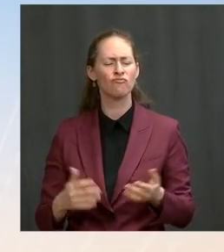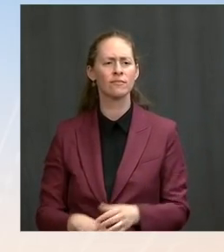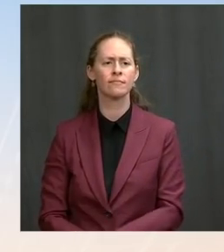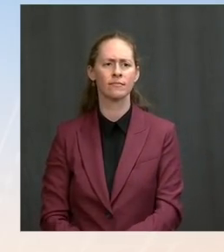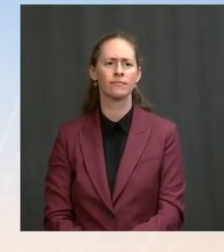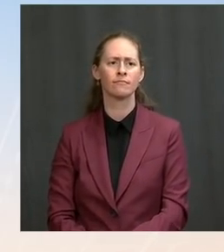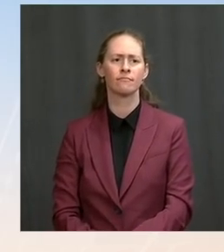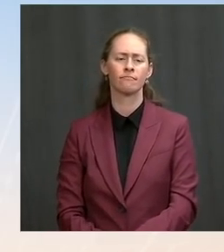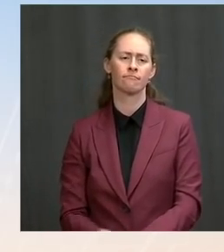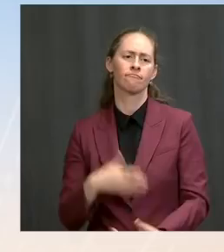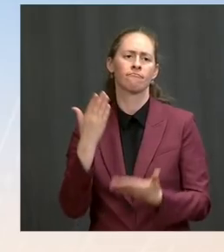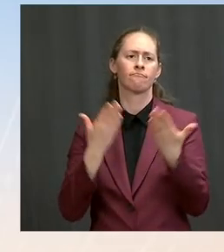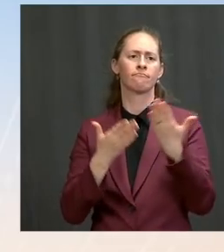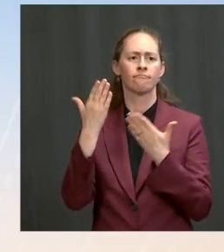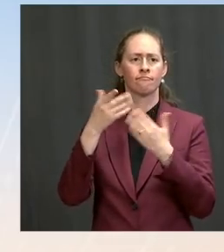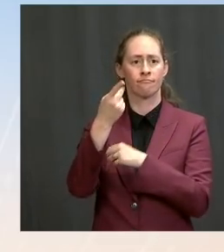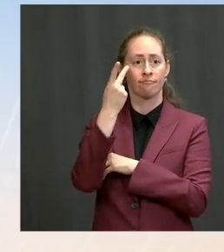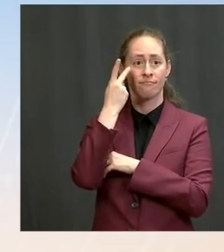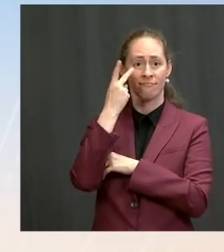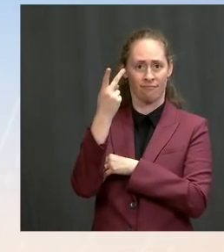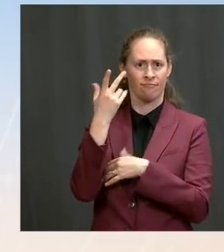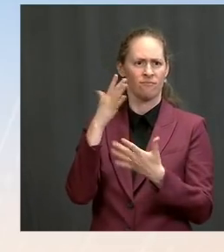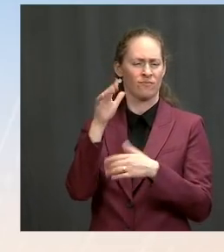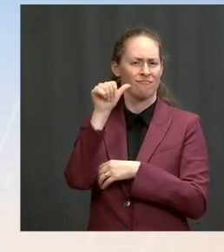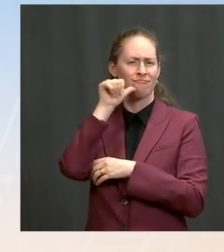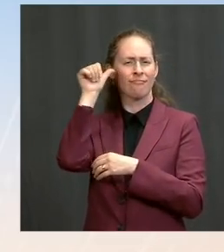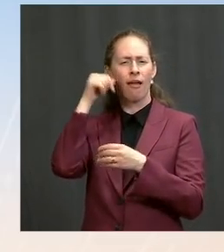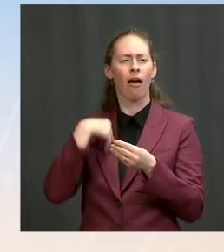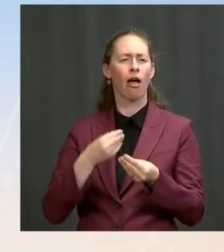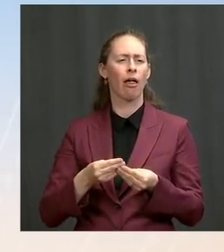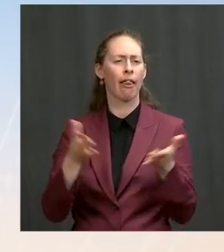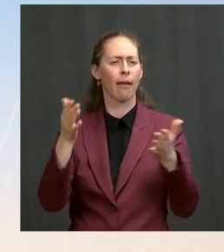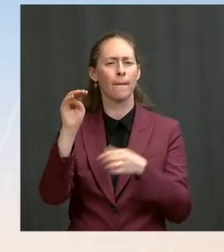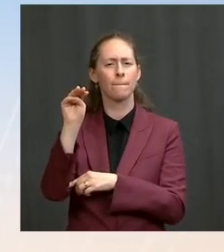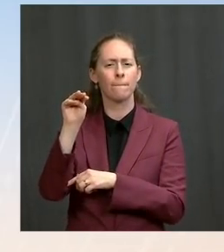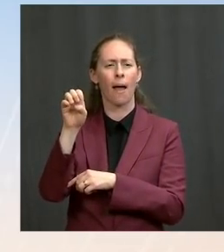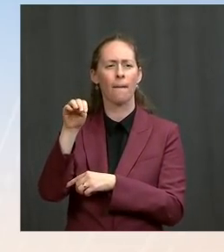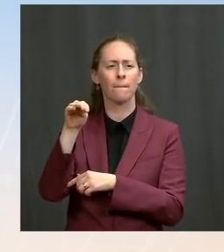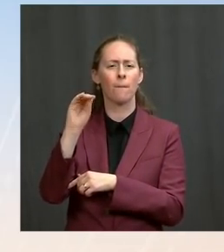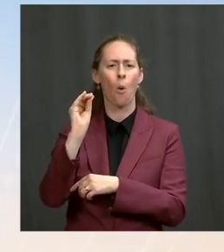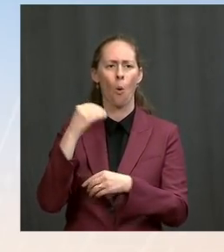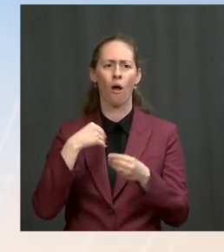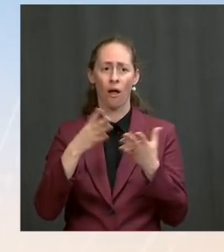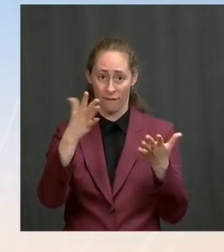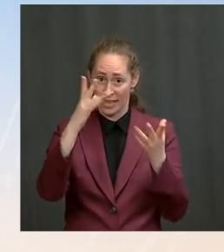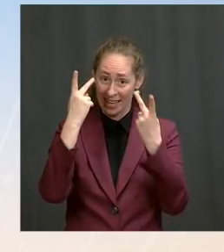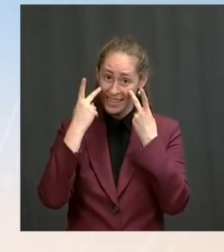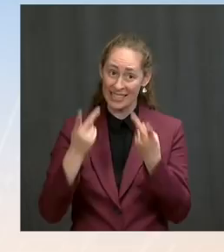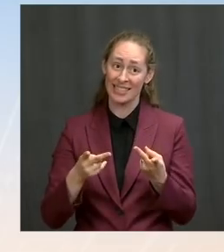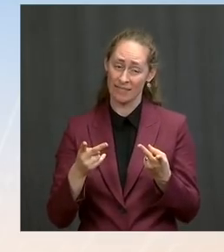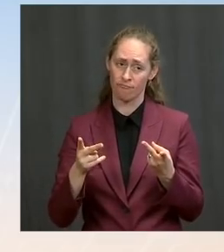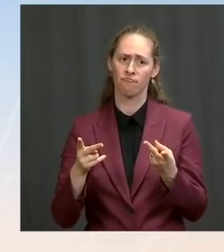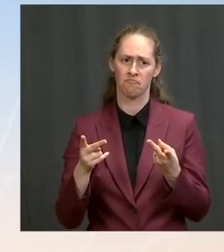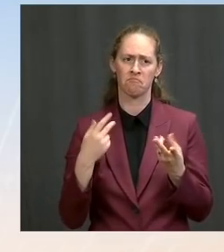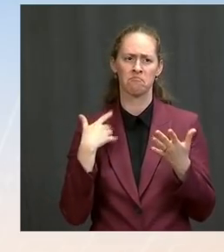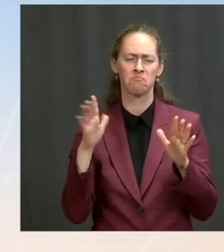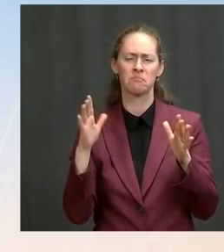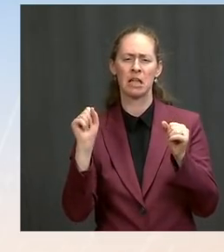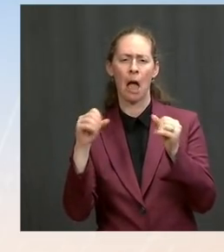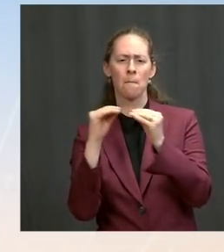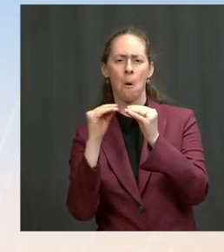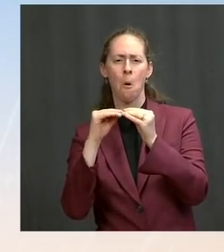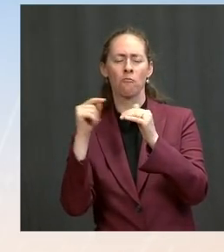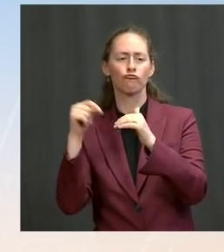a memo we put out yesterday. If not, I know we've put out a lot of paper in the last few days. So if you haven't, I will highlight a few things in there. We